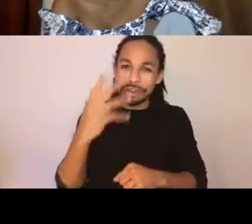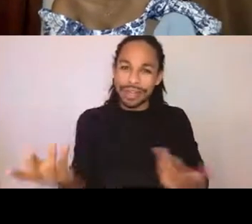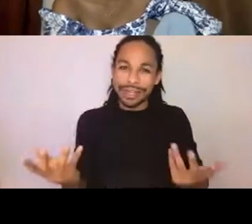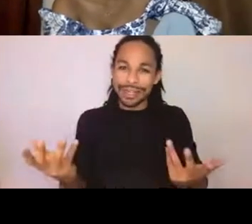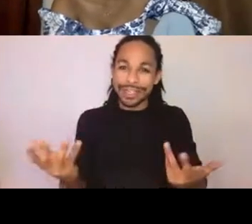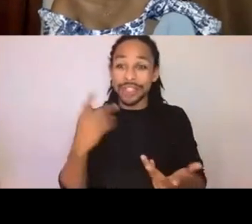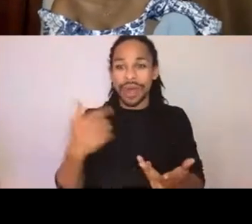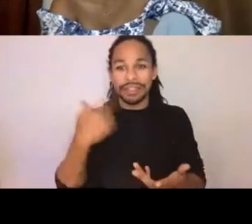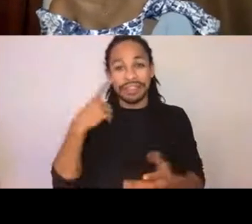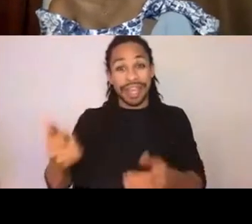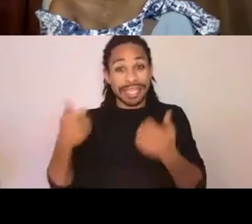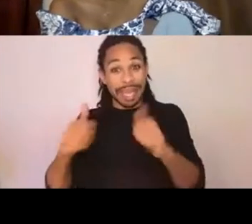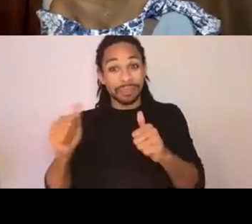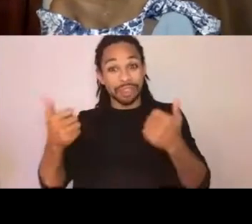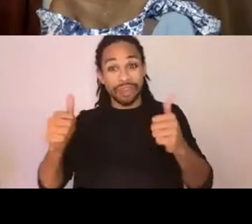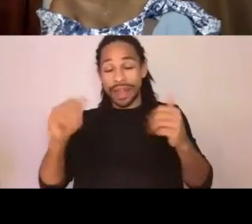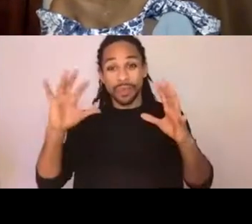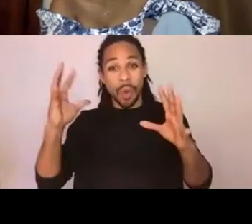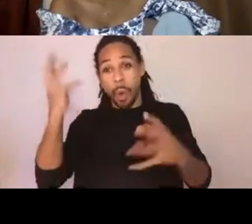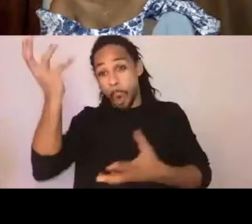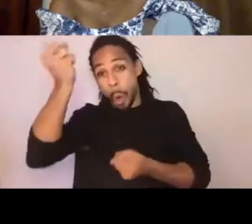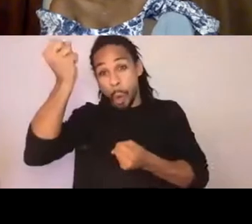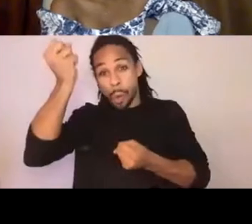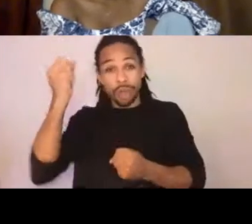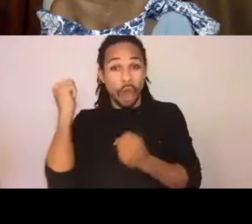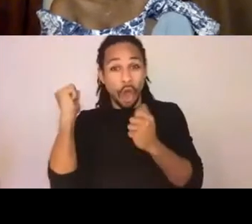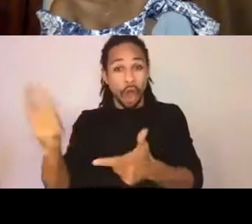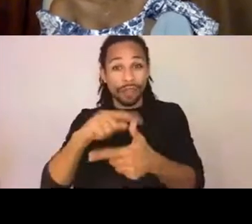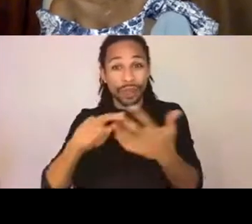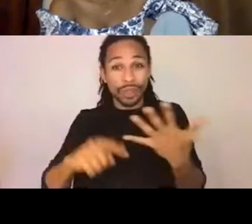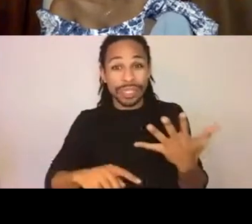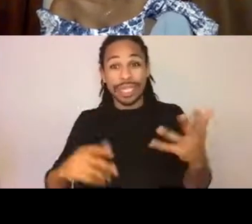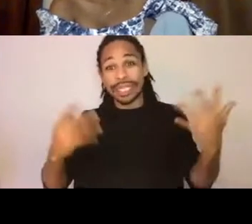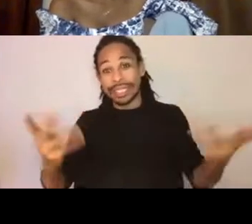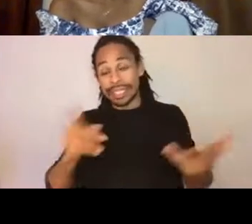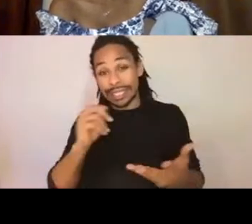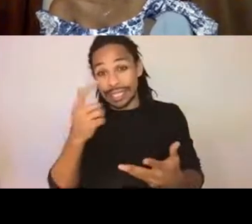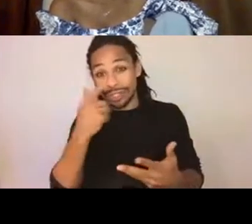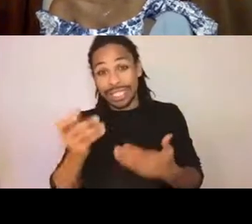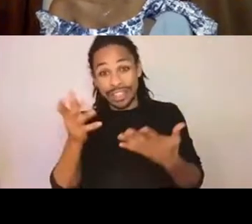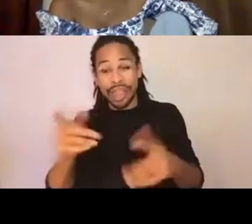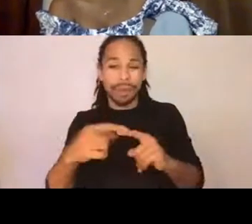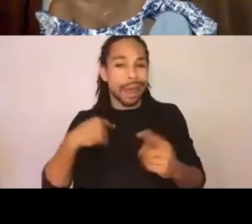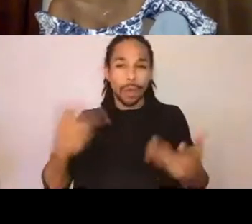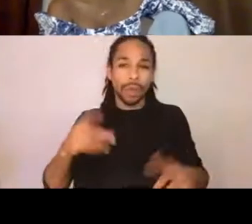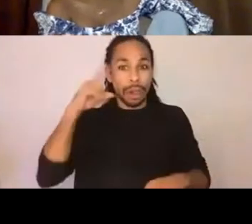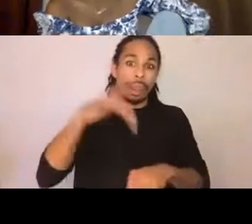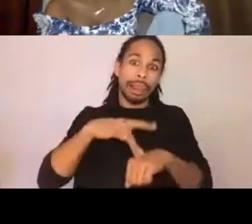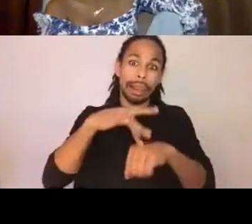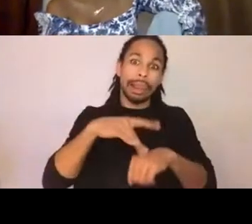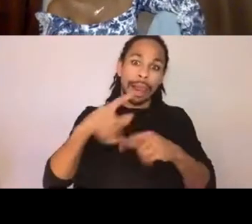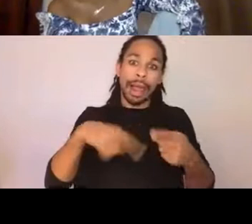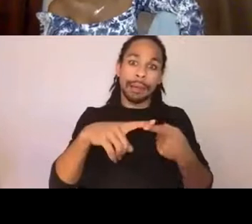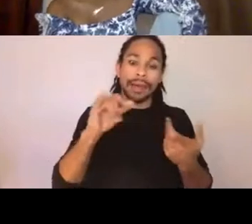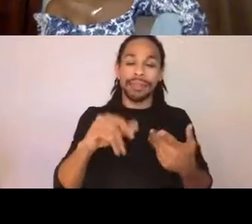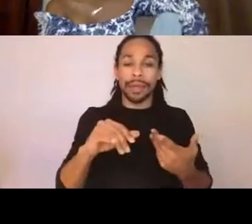to hold all of those things is what is there. But yeah, we don't need to be belaboring and having that be what the work